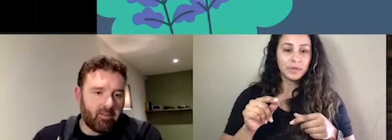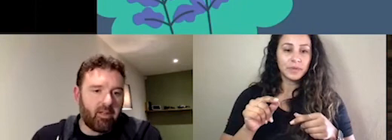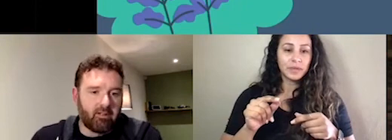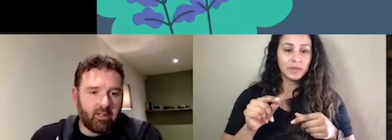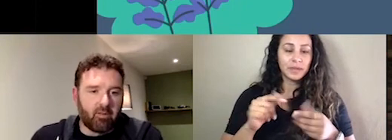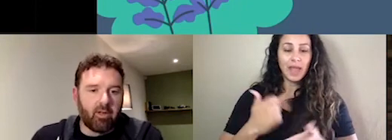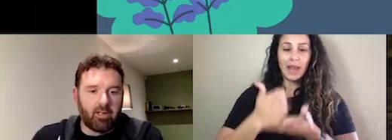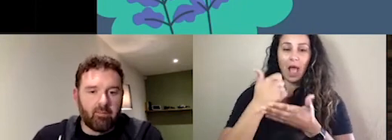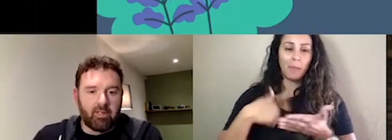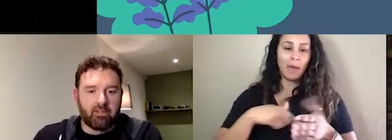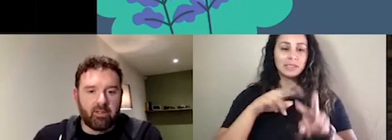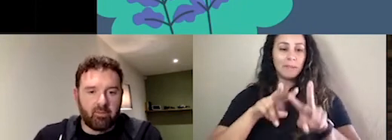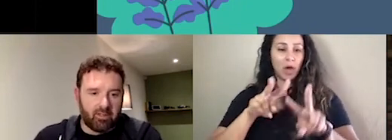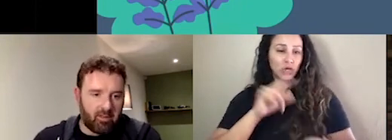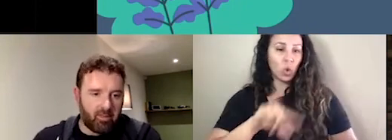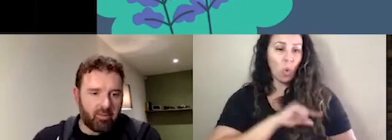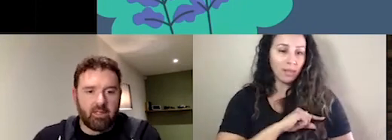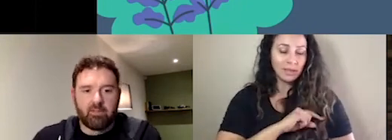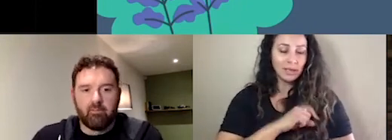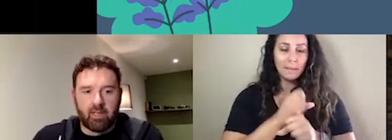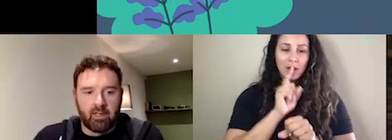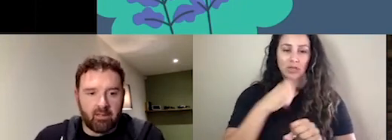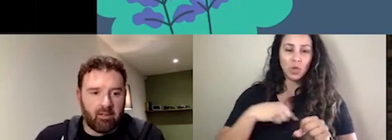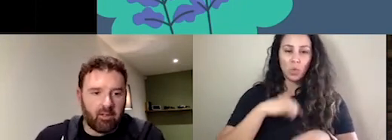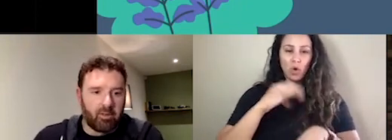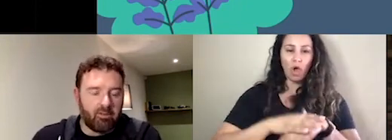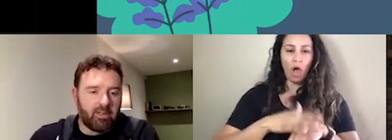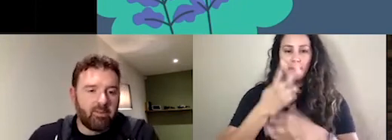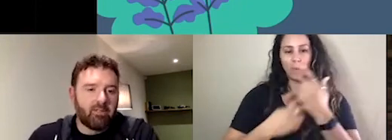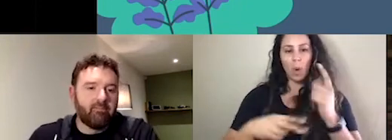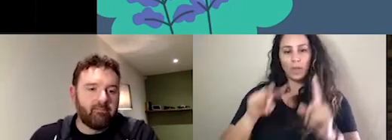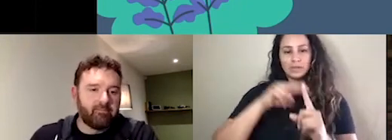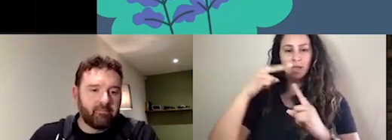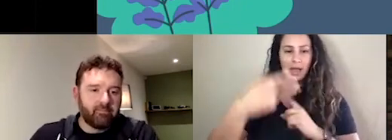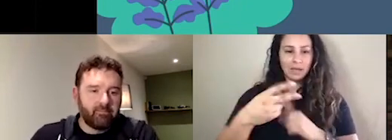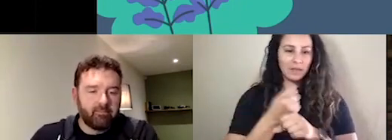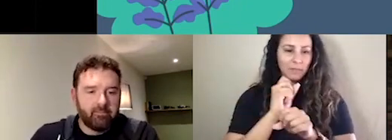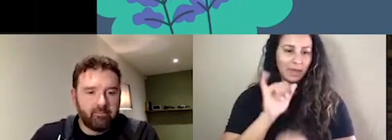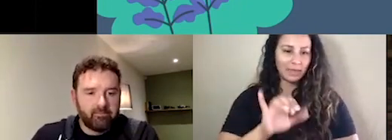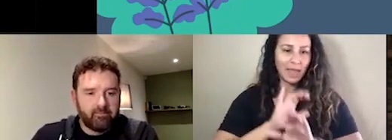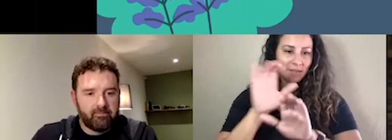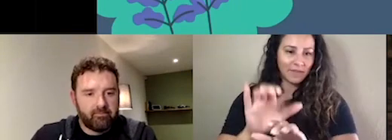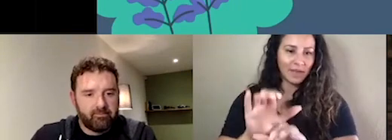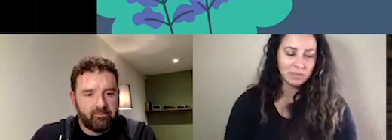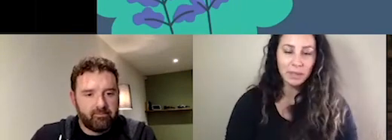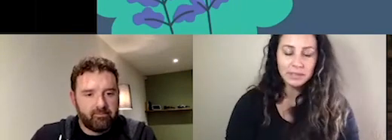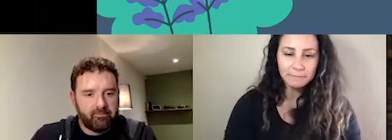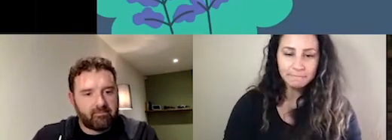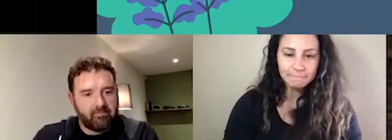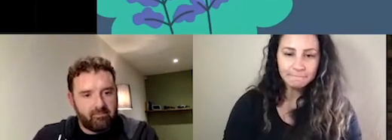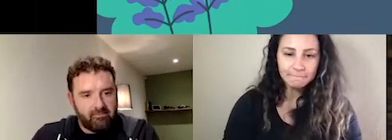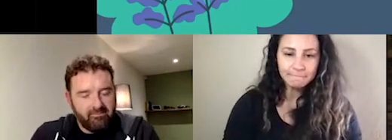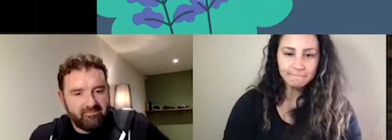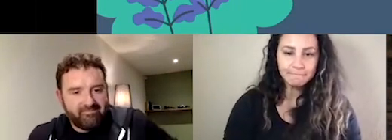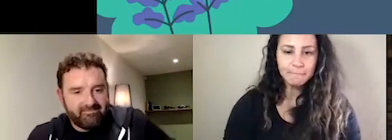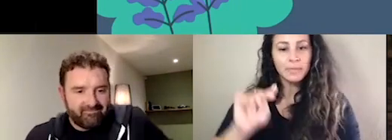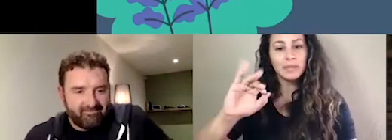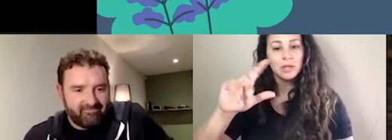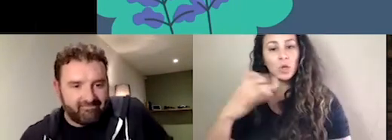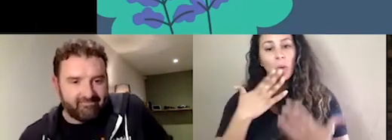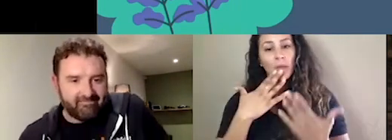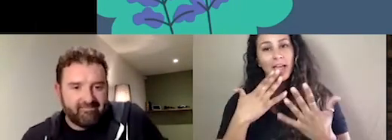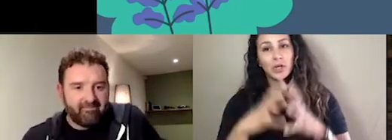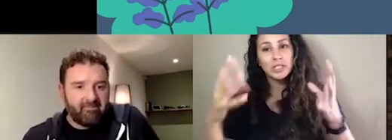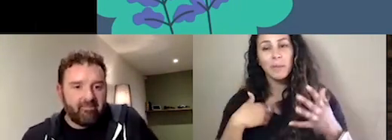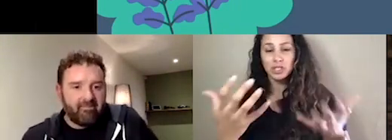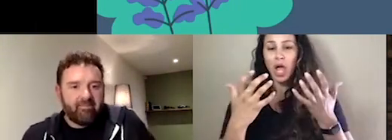us kind of monitor that quality and make sure that we're on both sides making that ongoing investment. Awesome. Thank you all so much. I do just